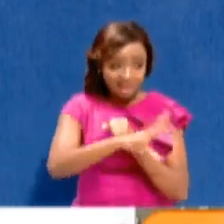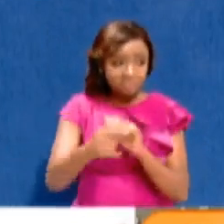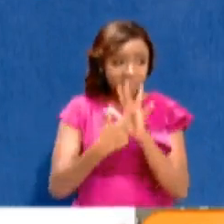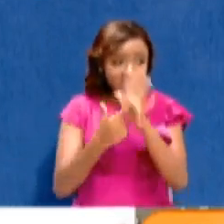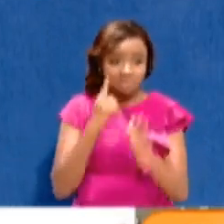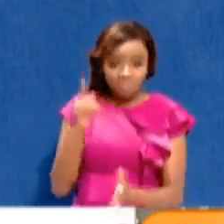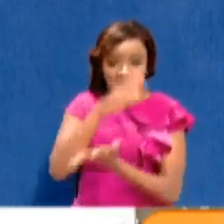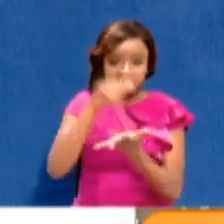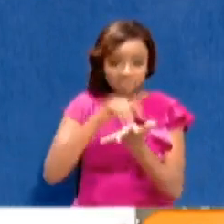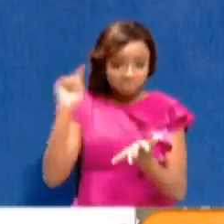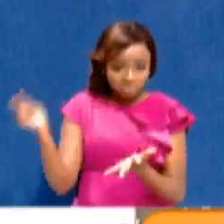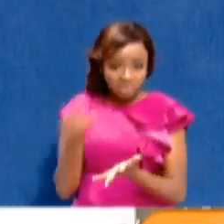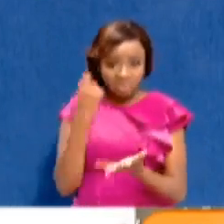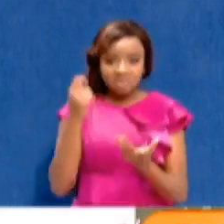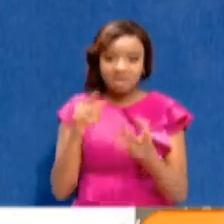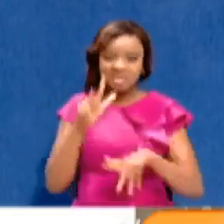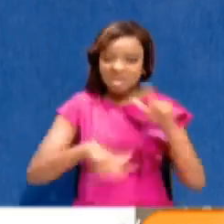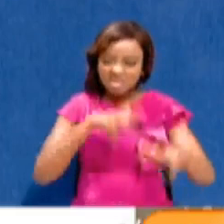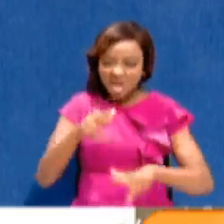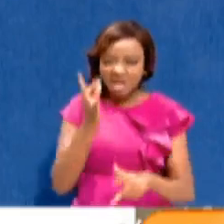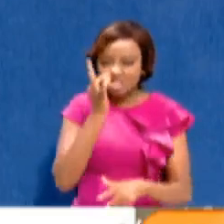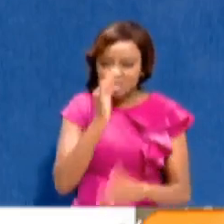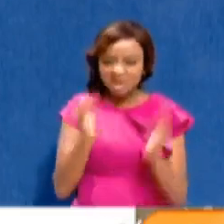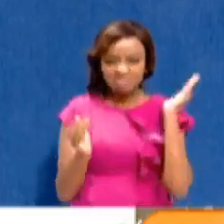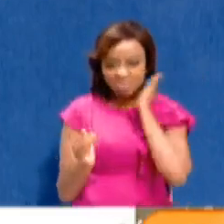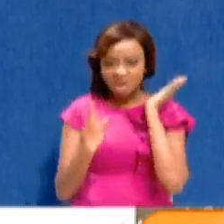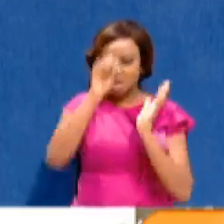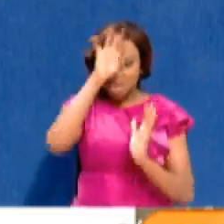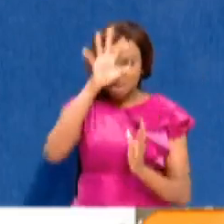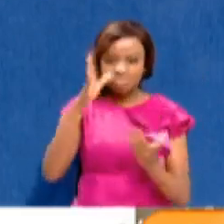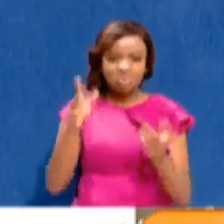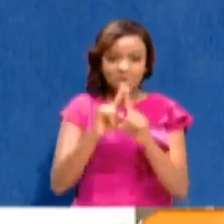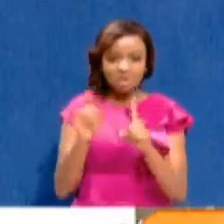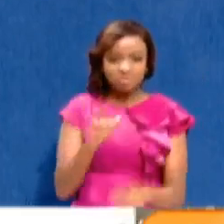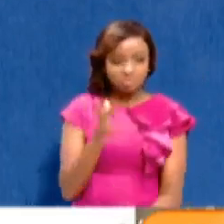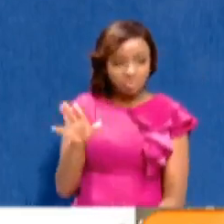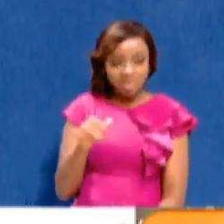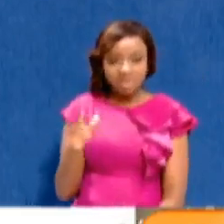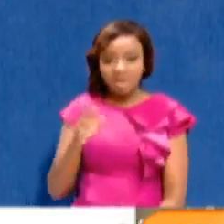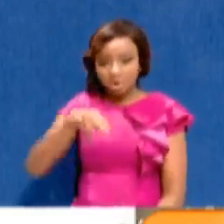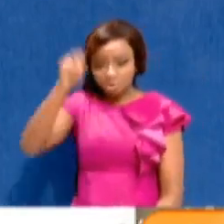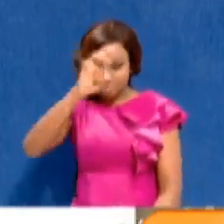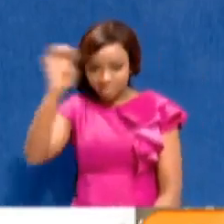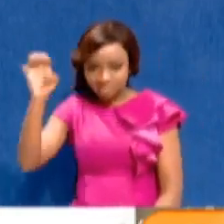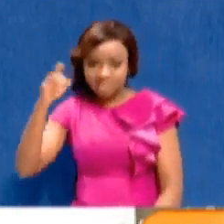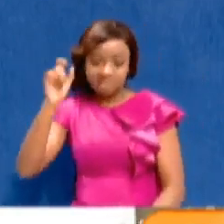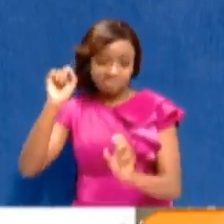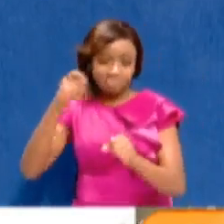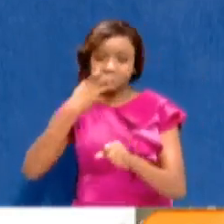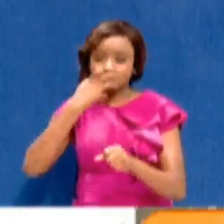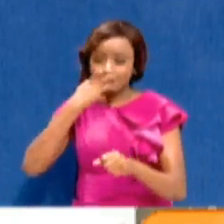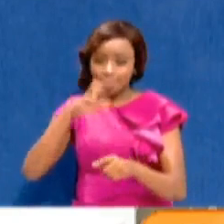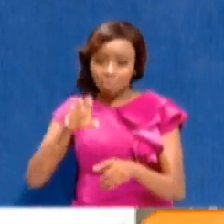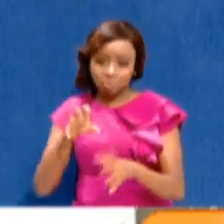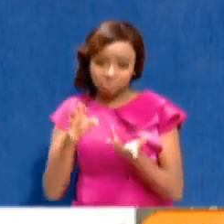here, particularly central Kenya, Nyandarua, Kirinyaga, Nyeri, Murang'a, and Kiambu, as well as the eastern and northeastern, will receive